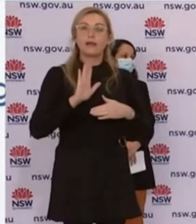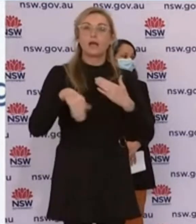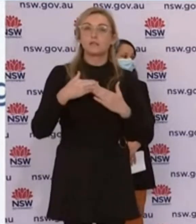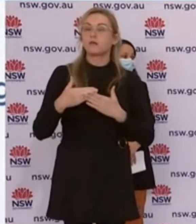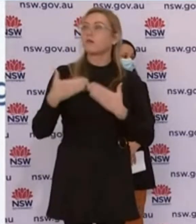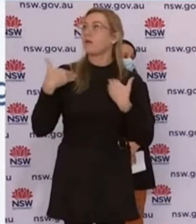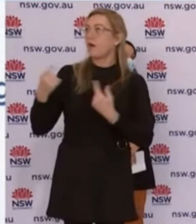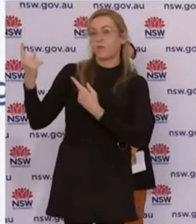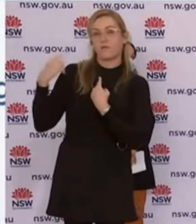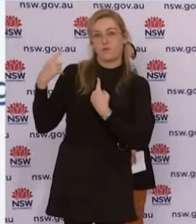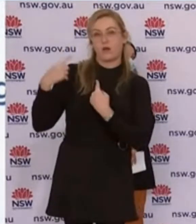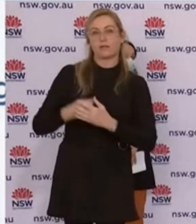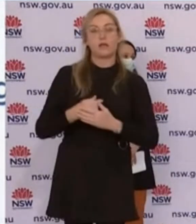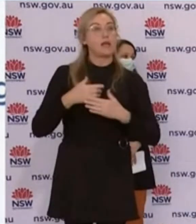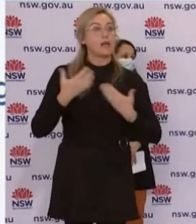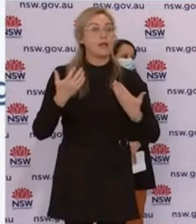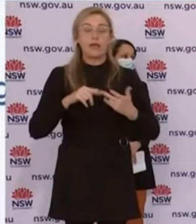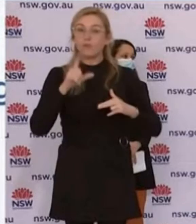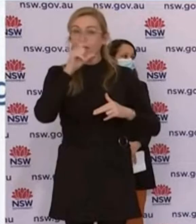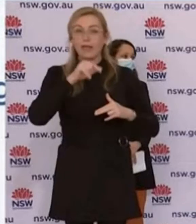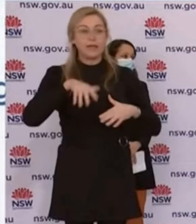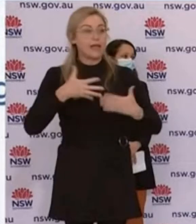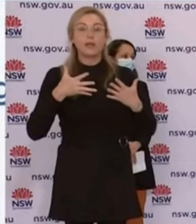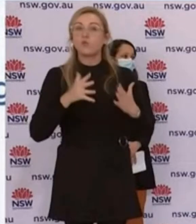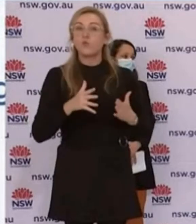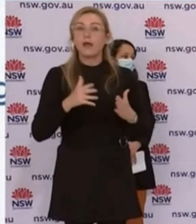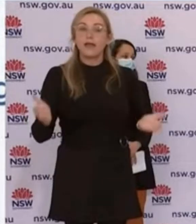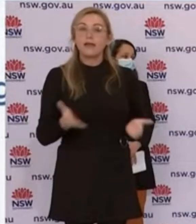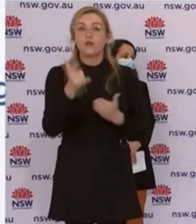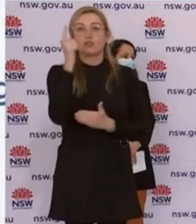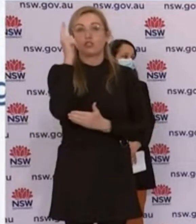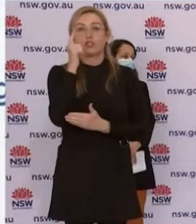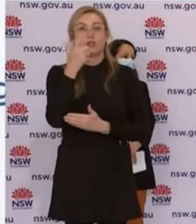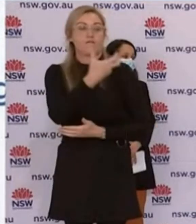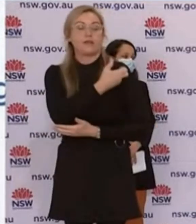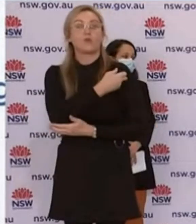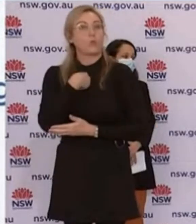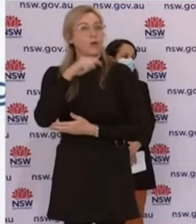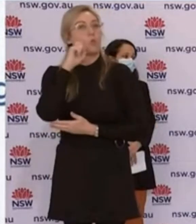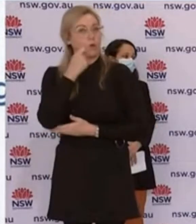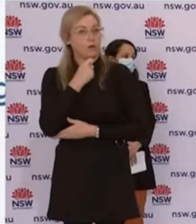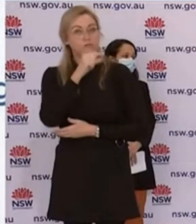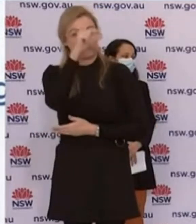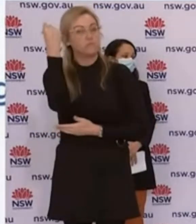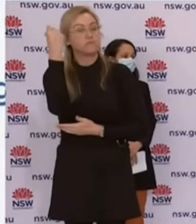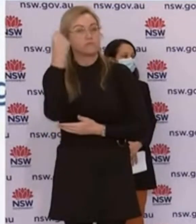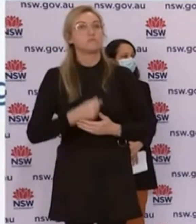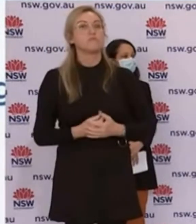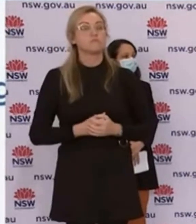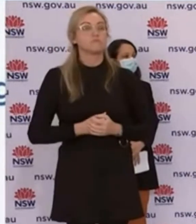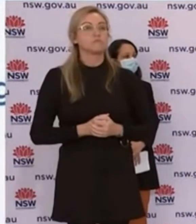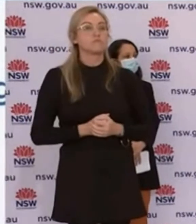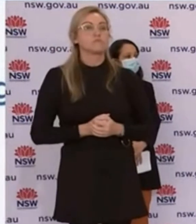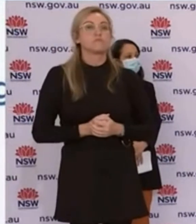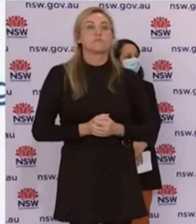matrix. Obviously anything that we can do to encourage our teachers and support them to get vaccinated, we will look at doing. I'm pleased, as I said, by those survey